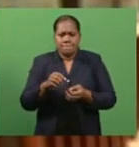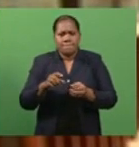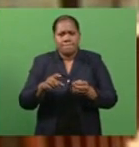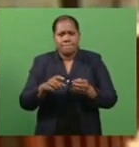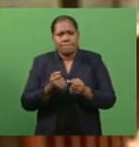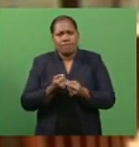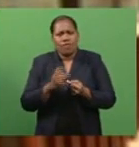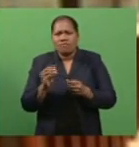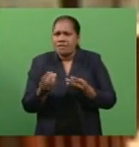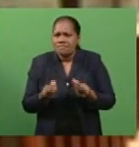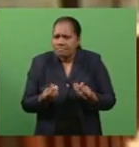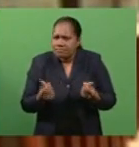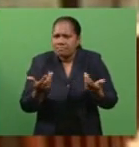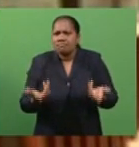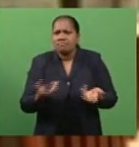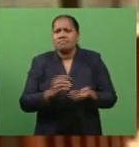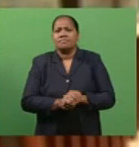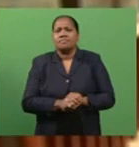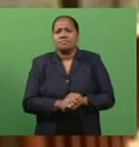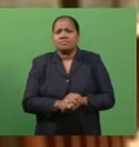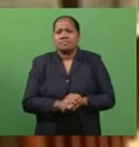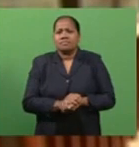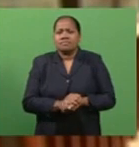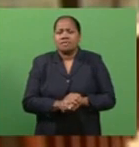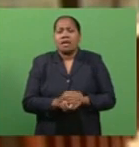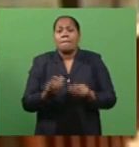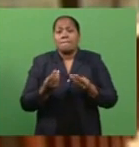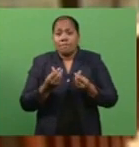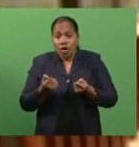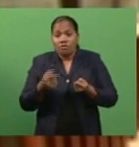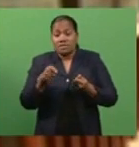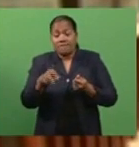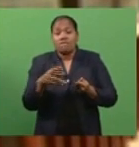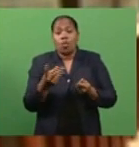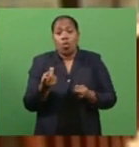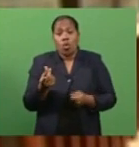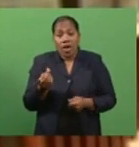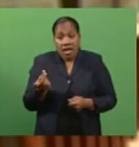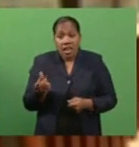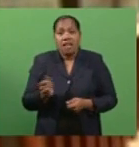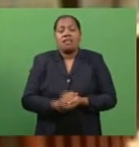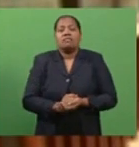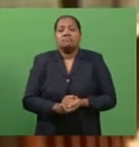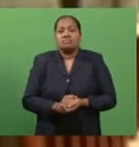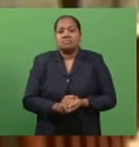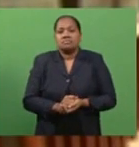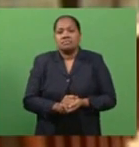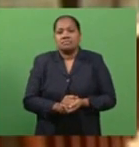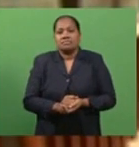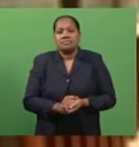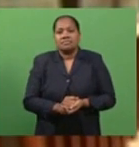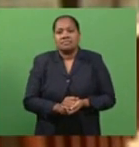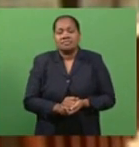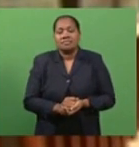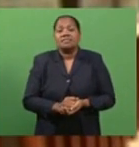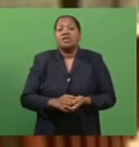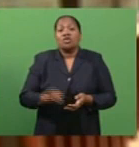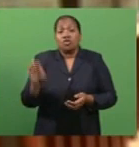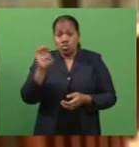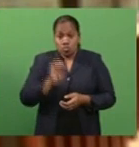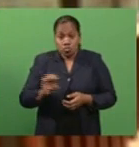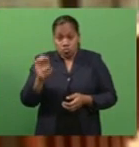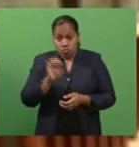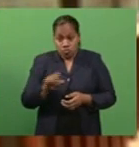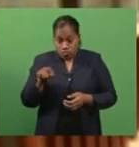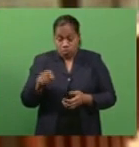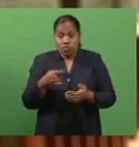stands near multi-week high against currencies of oil exporters such as Russia, Norway and Canada. The euro remained range-bound